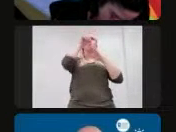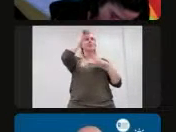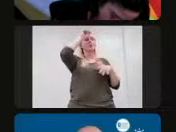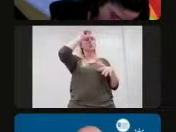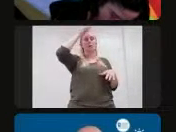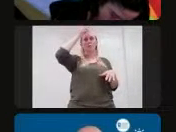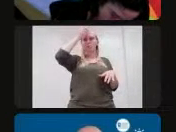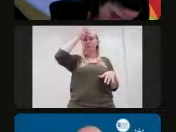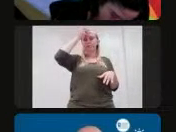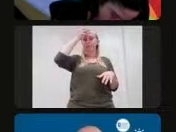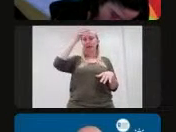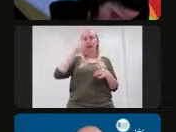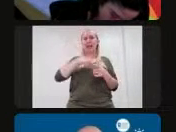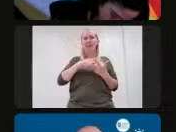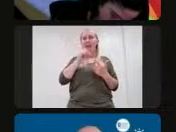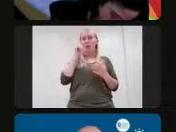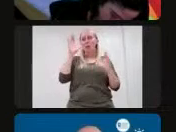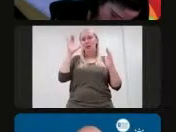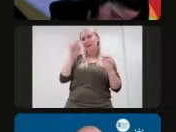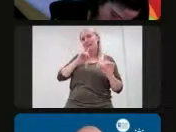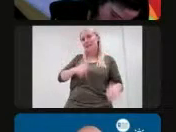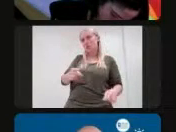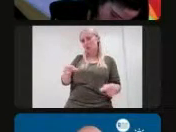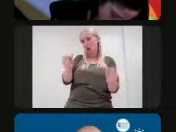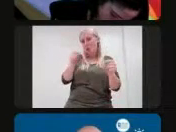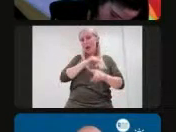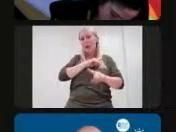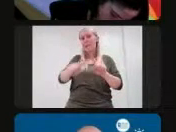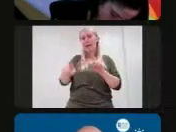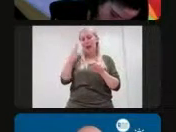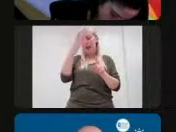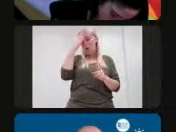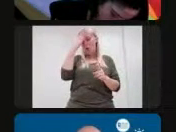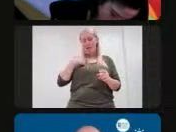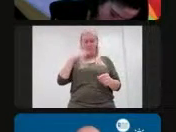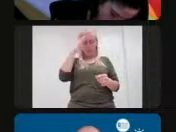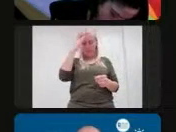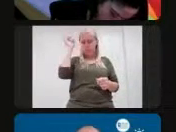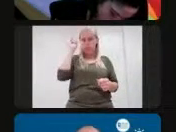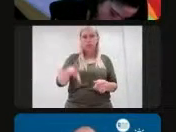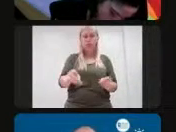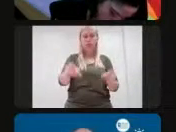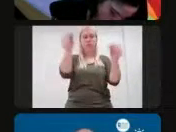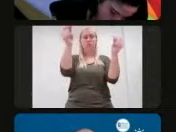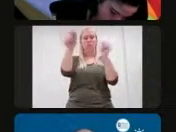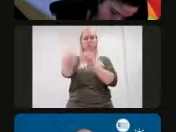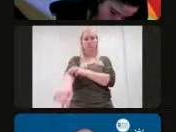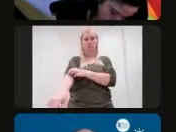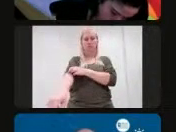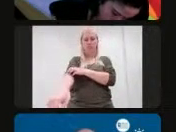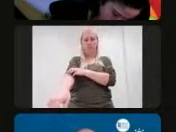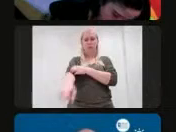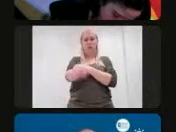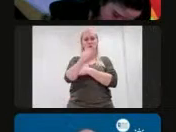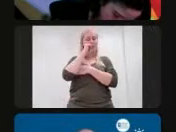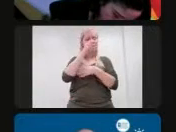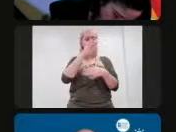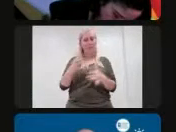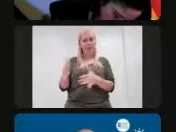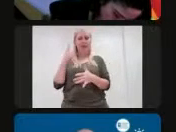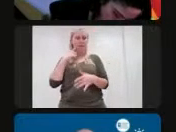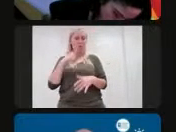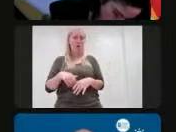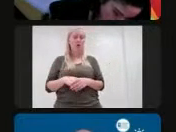don't necessarily expect an answer right away because I know I have sprung something on her that she wasn't prepared for.